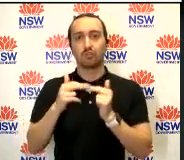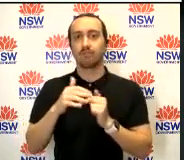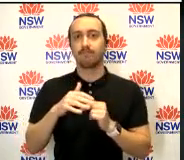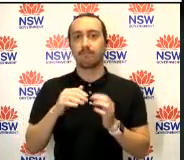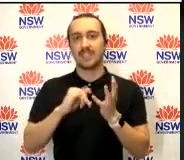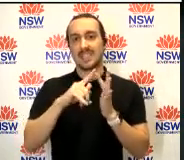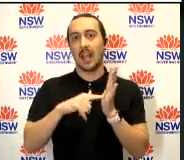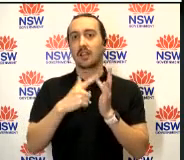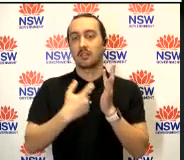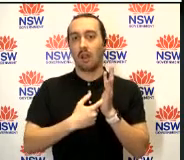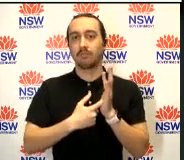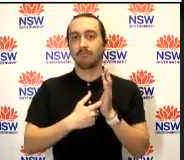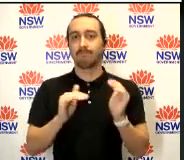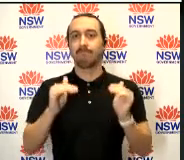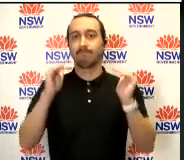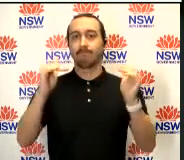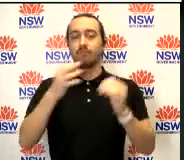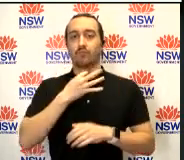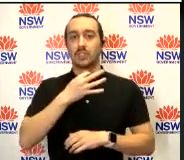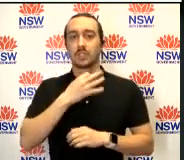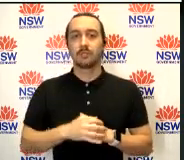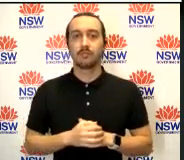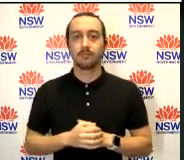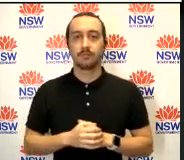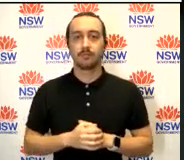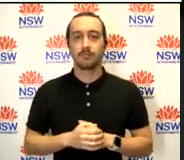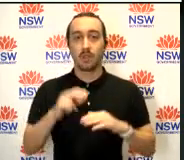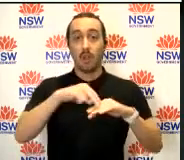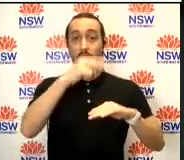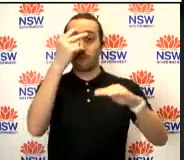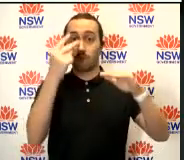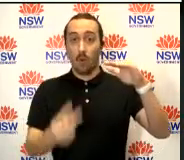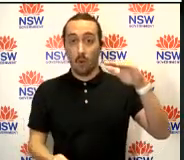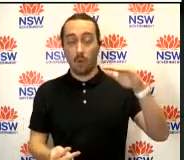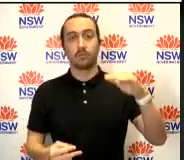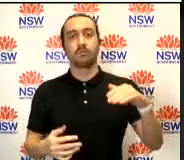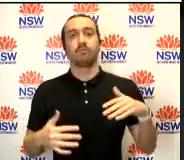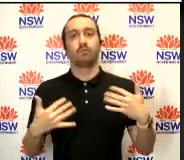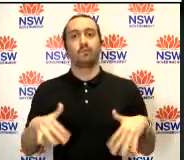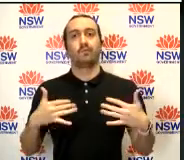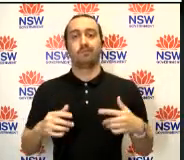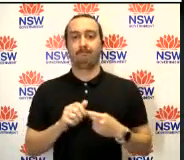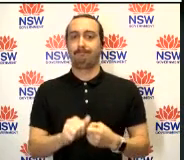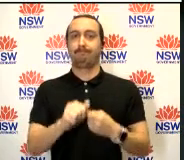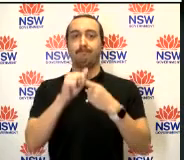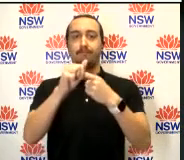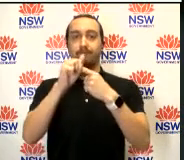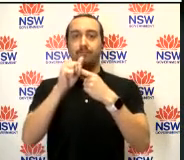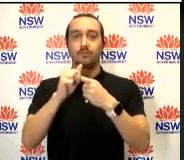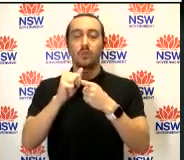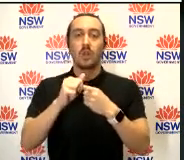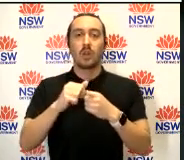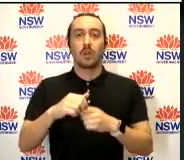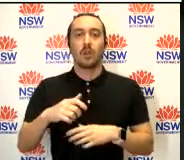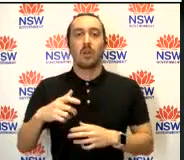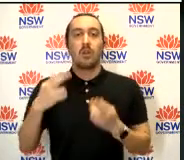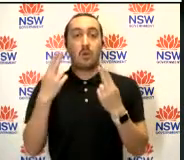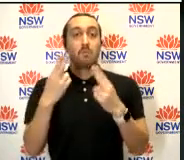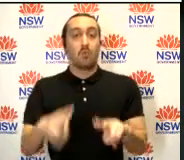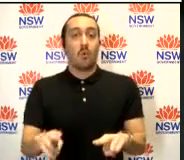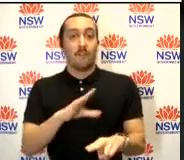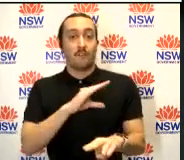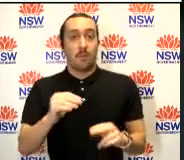Fall from heights has consistently over the years been identified as a key harm and is the number one cause of fatalities in the building and